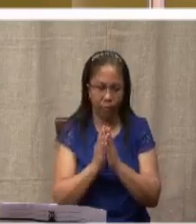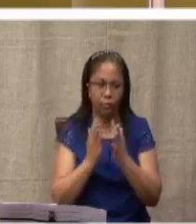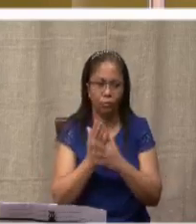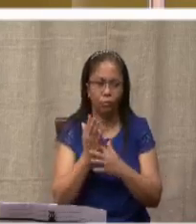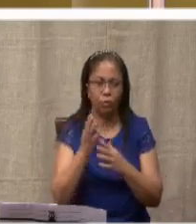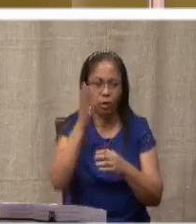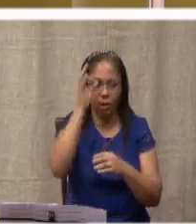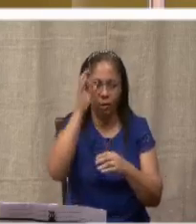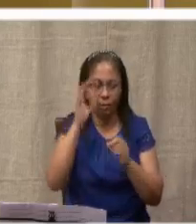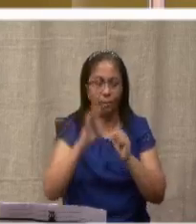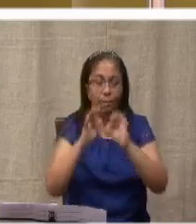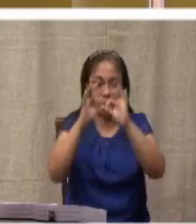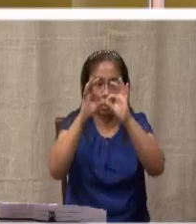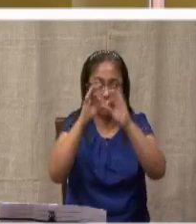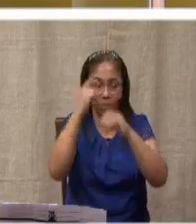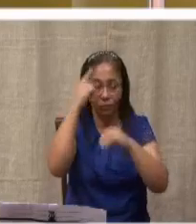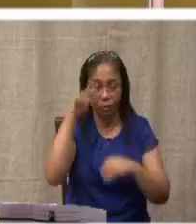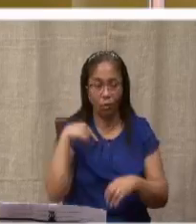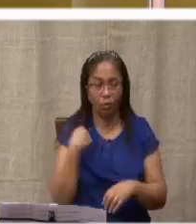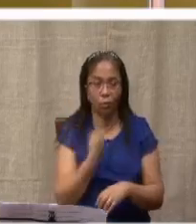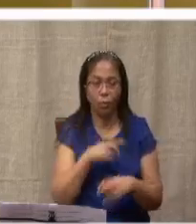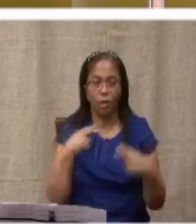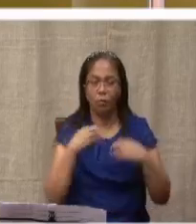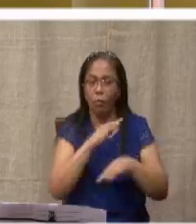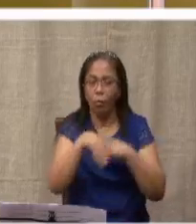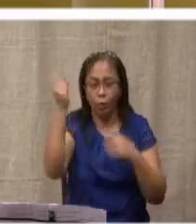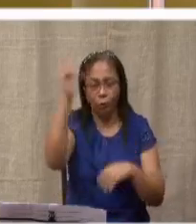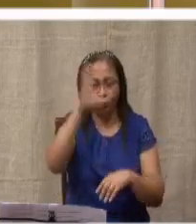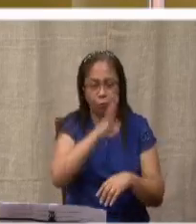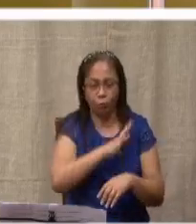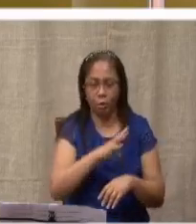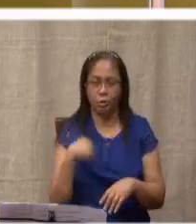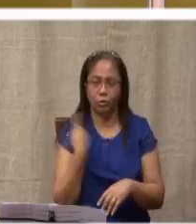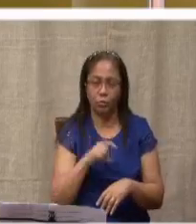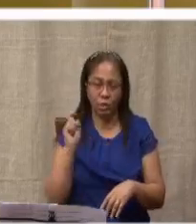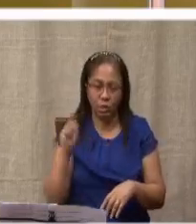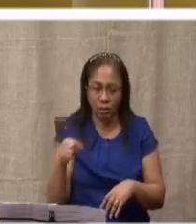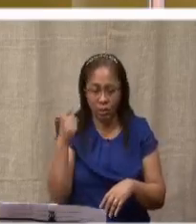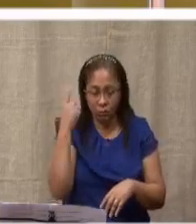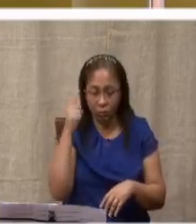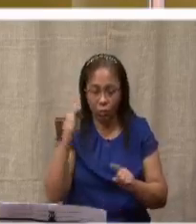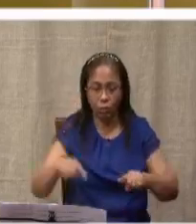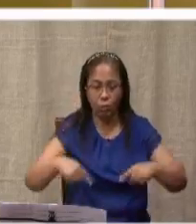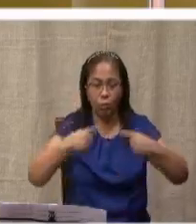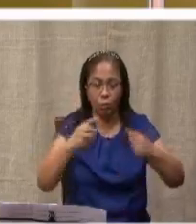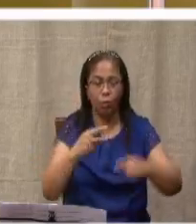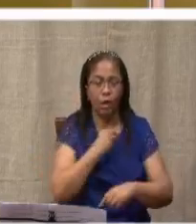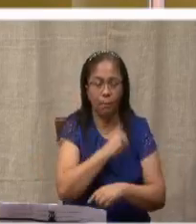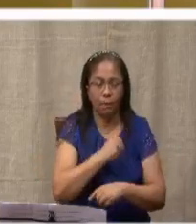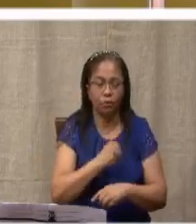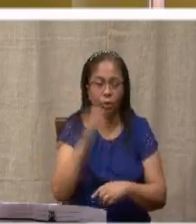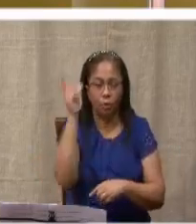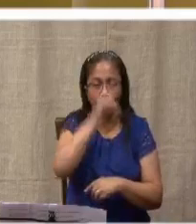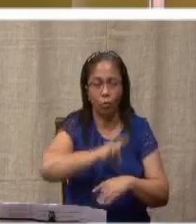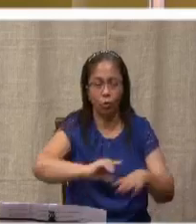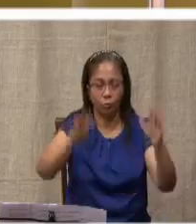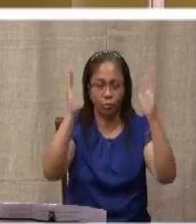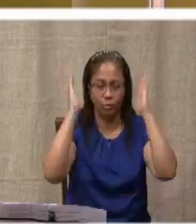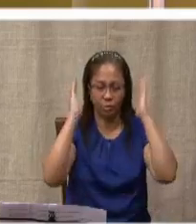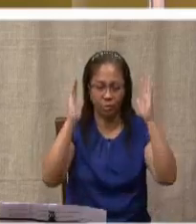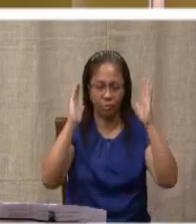mass so that we may have all the grace that we need to go out on mission lord hear